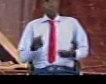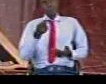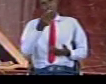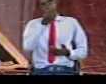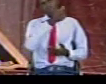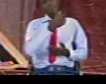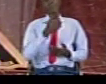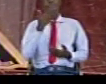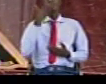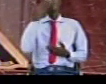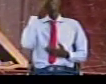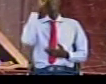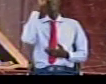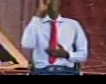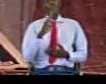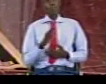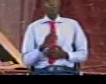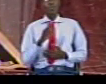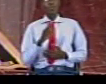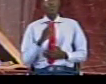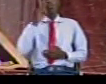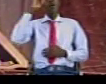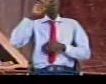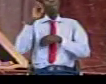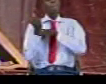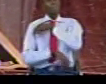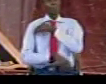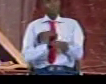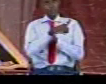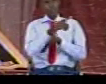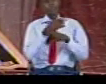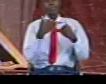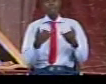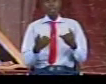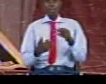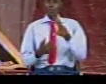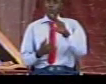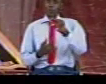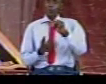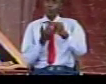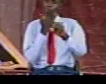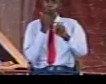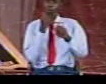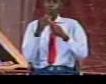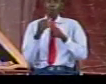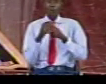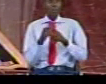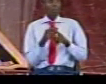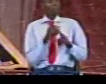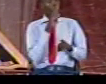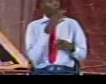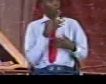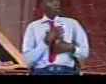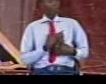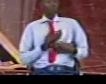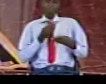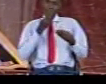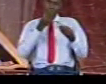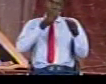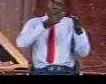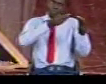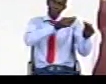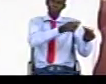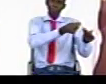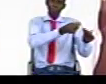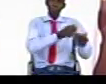hunger. God will punish you. Is that what he says you should say? What should you say? If an enemy